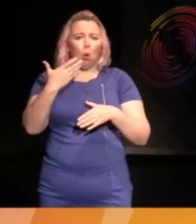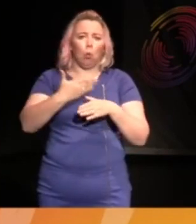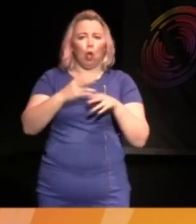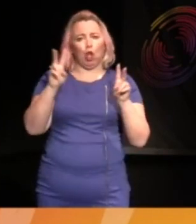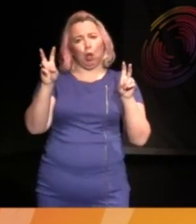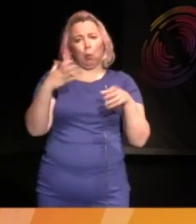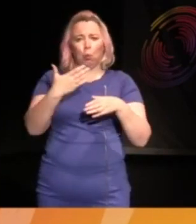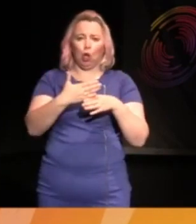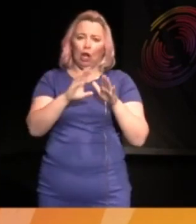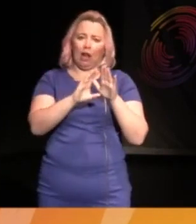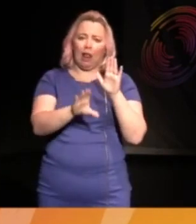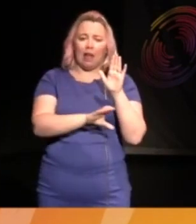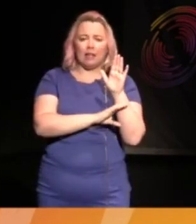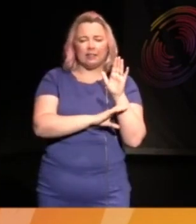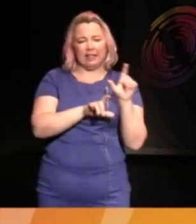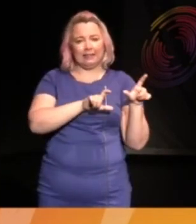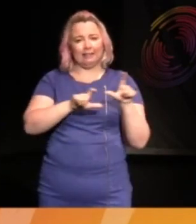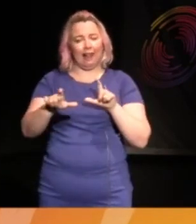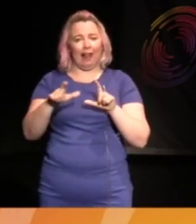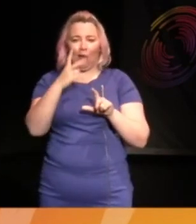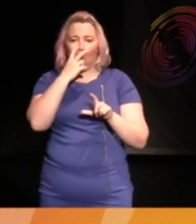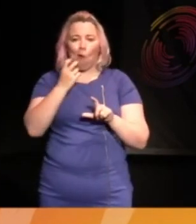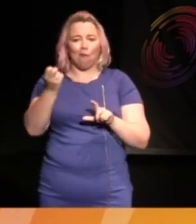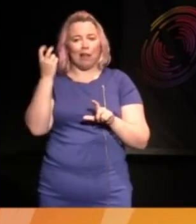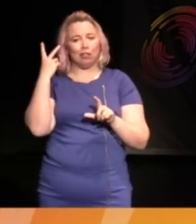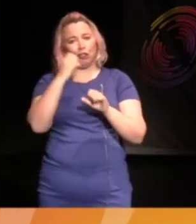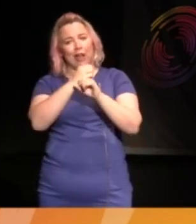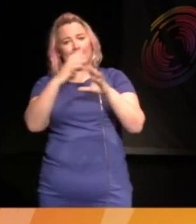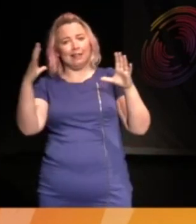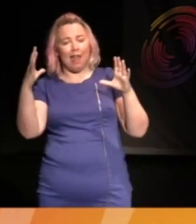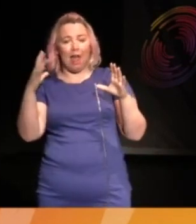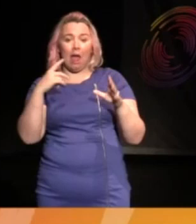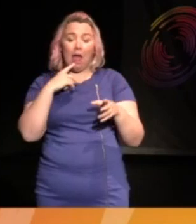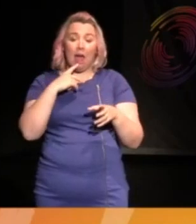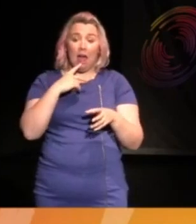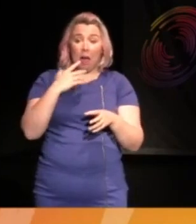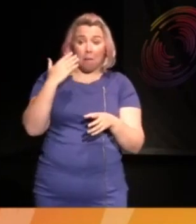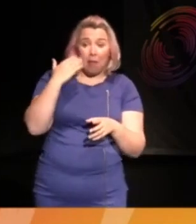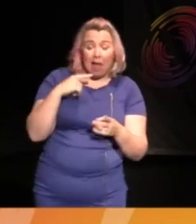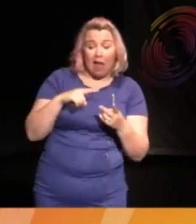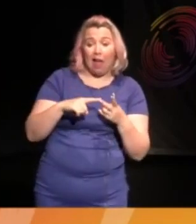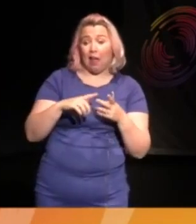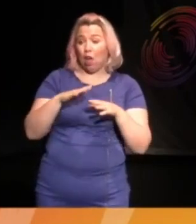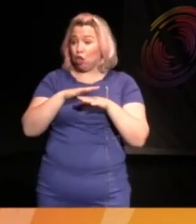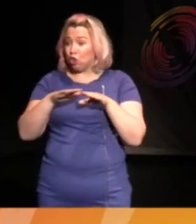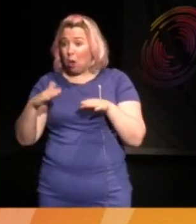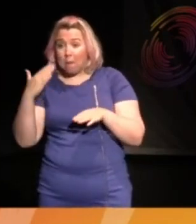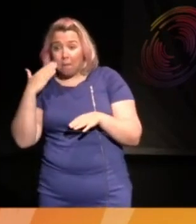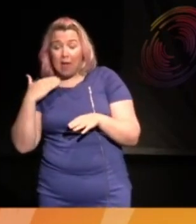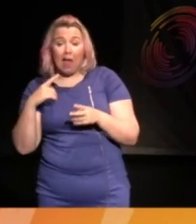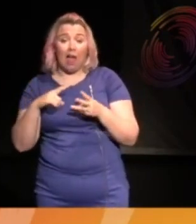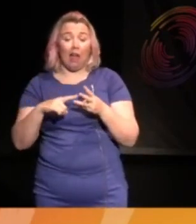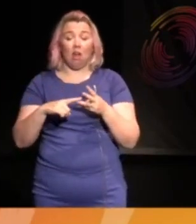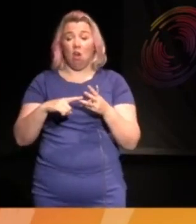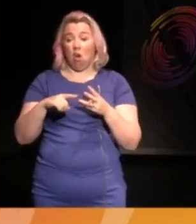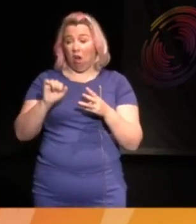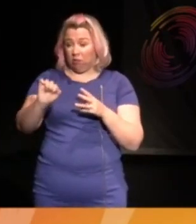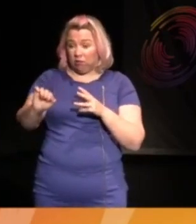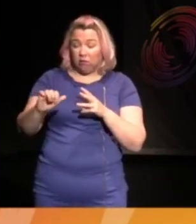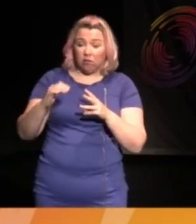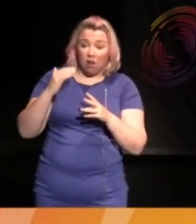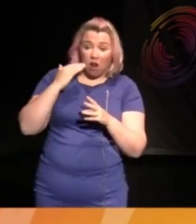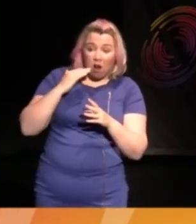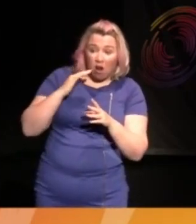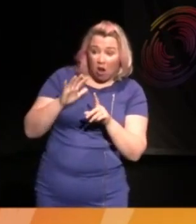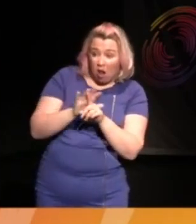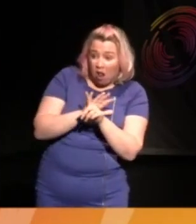still that very Victorian idea, and black and non-black people of colour are rarely ever seen as working class, even though a lot of